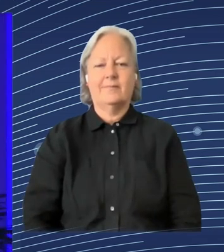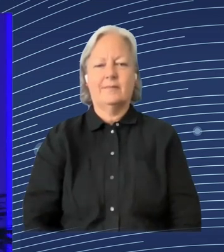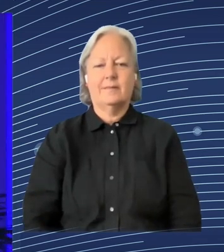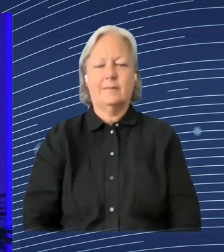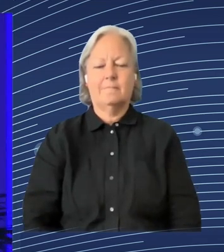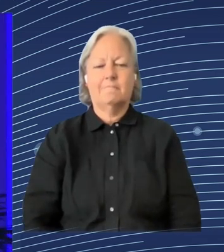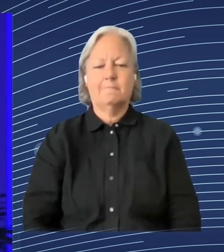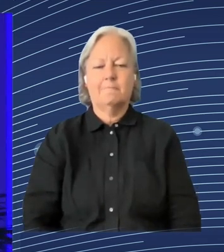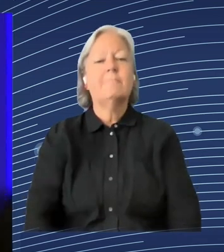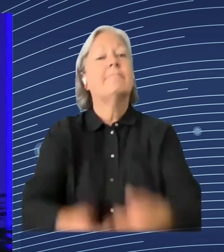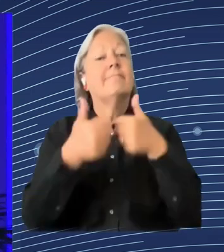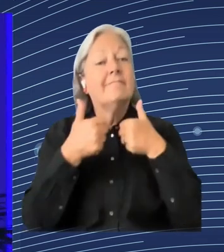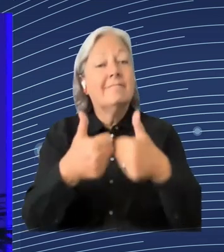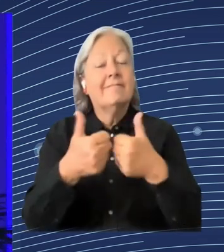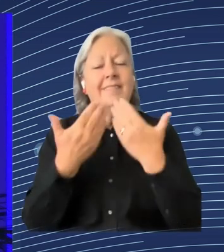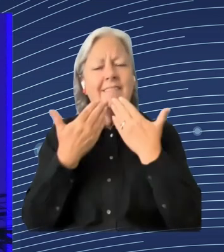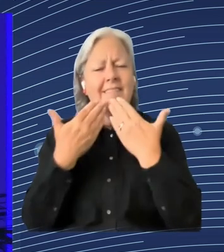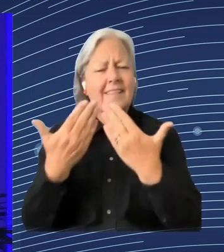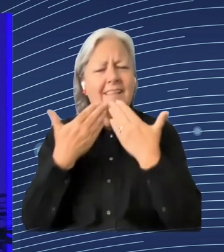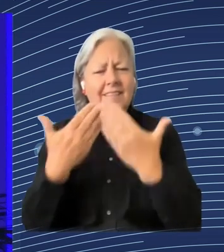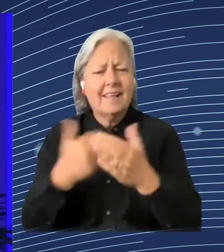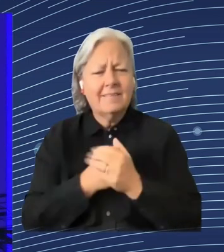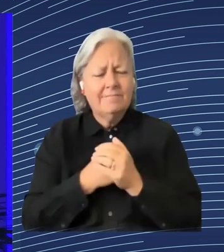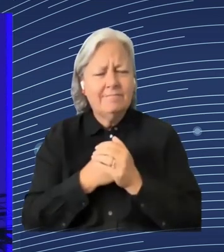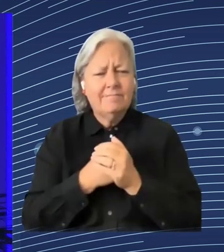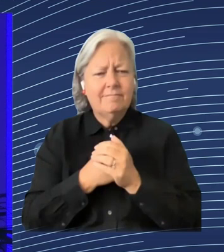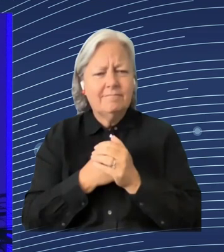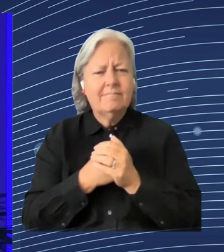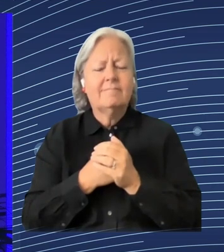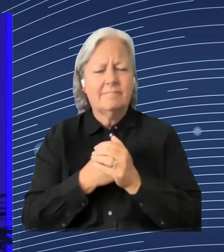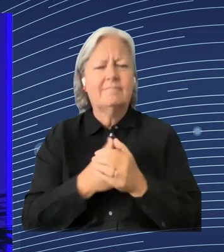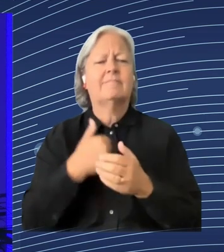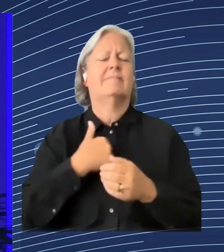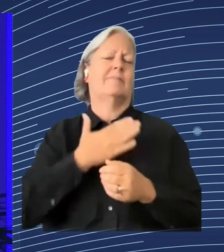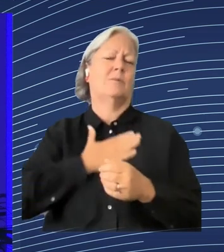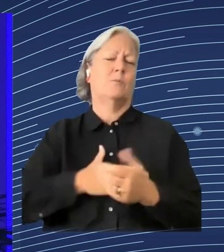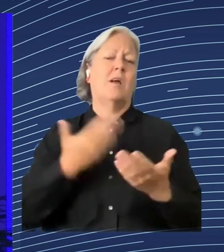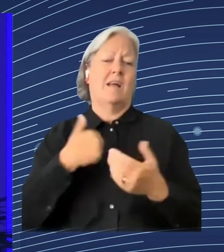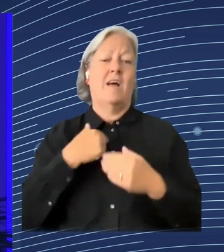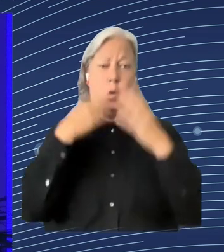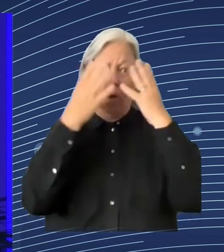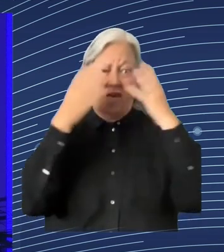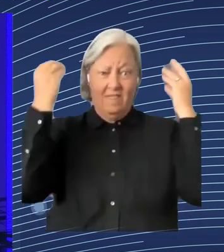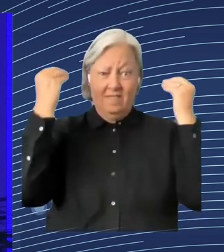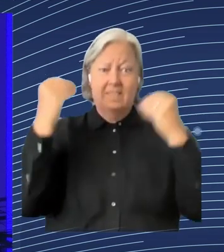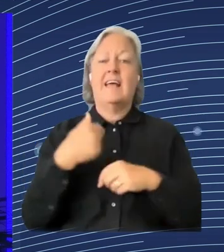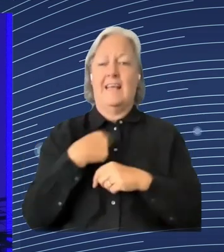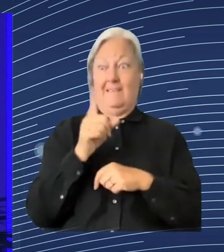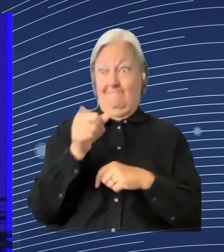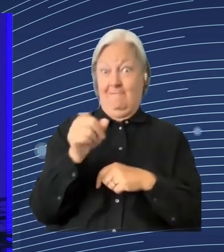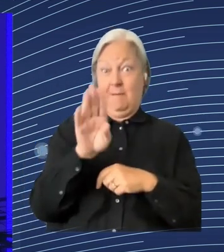Thank you very much, Bart. But first things first, coming from the Netherlands, I'll take you on that challenge.